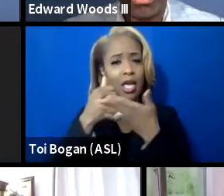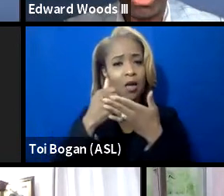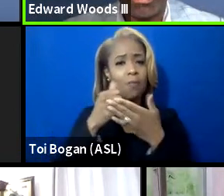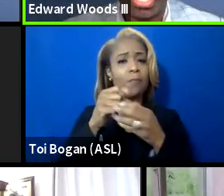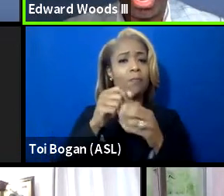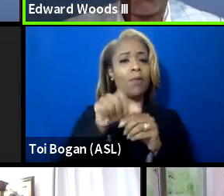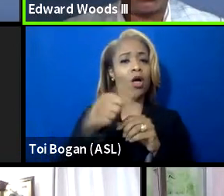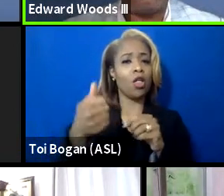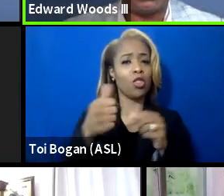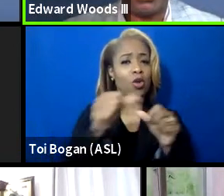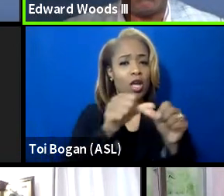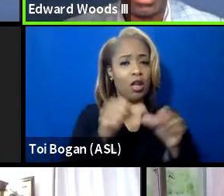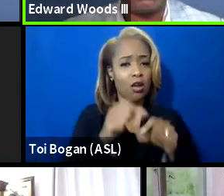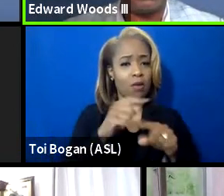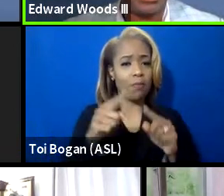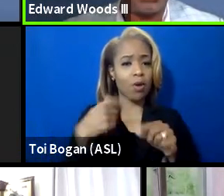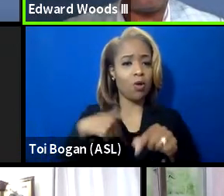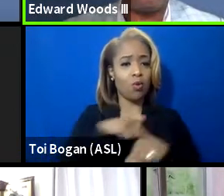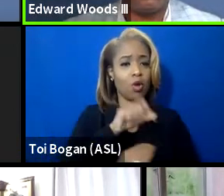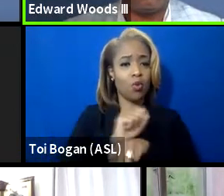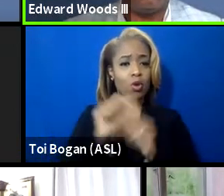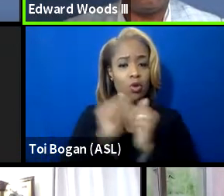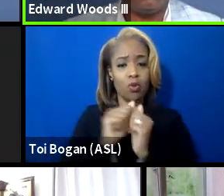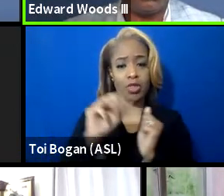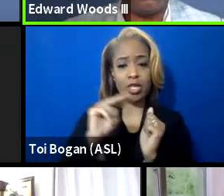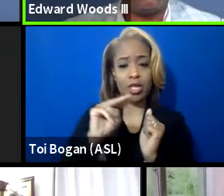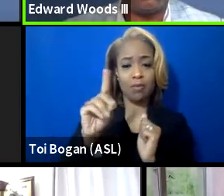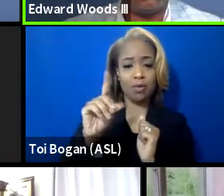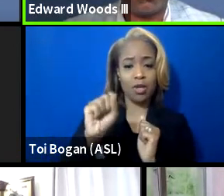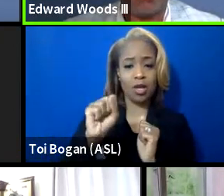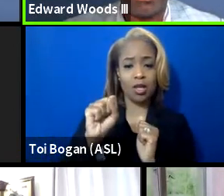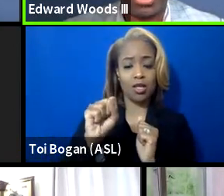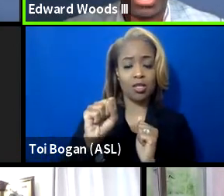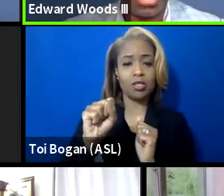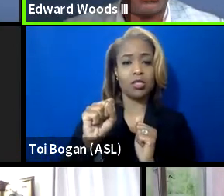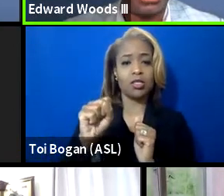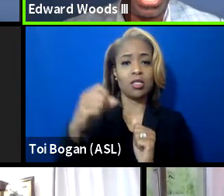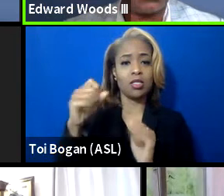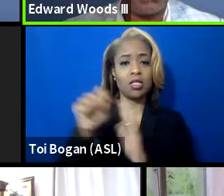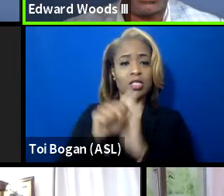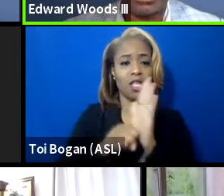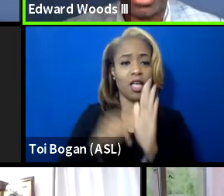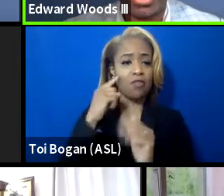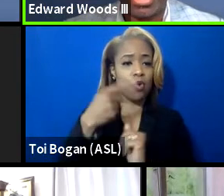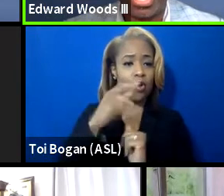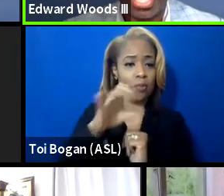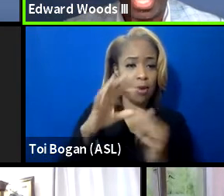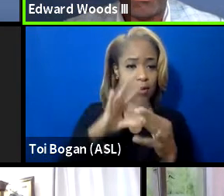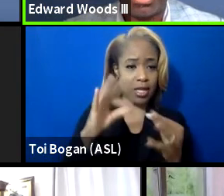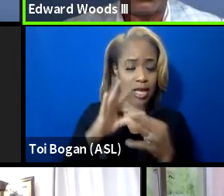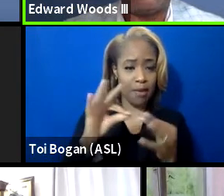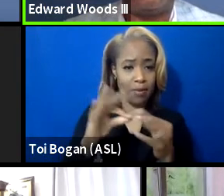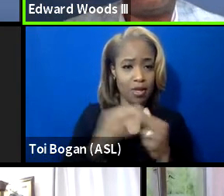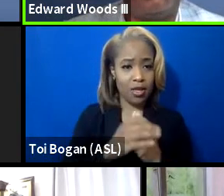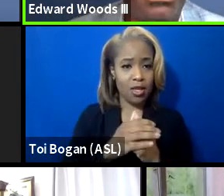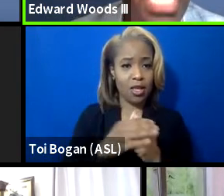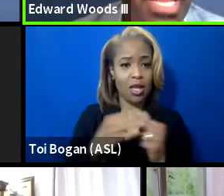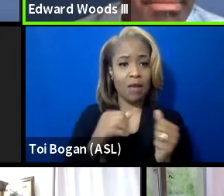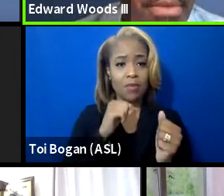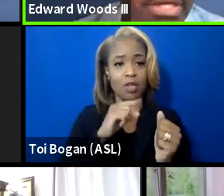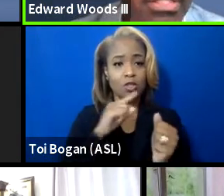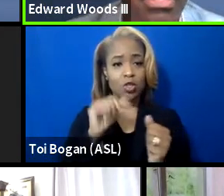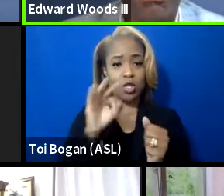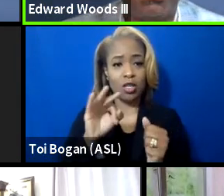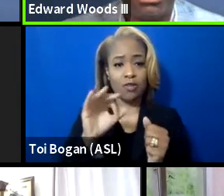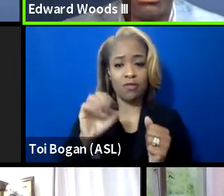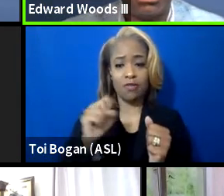I do know that we are working with MDOS staff with regards to the public comment aspect. And I'm not sure if Miss